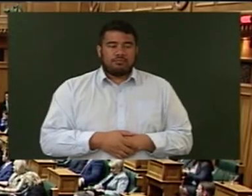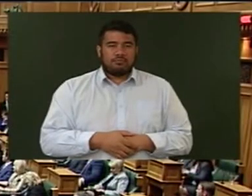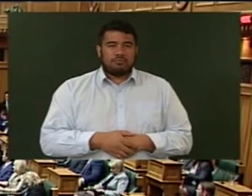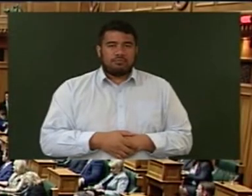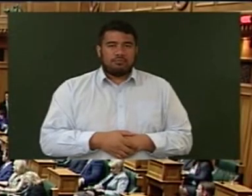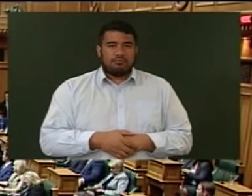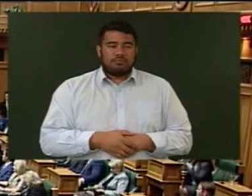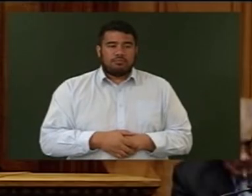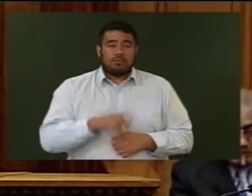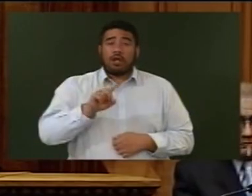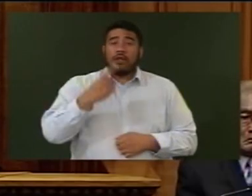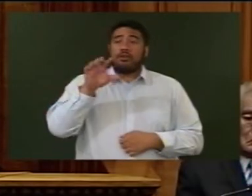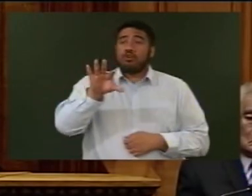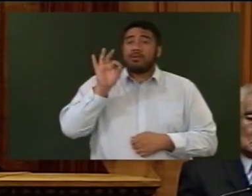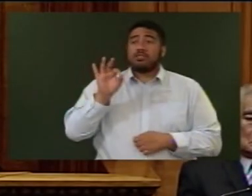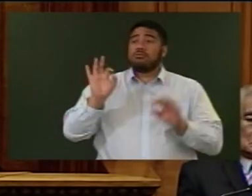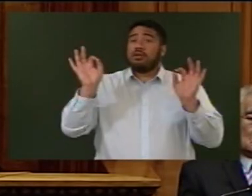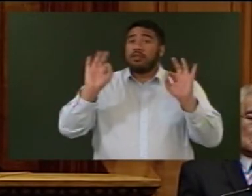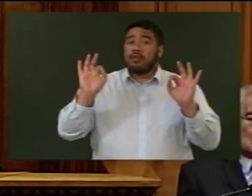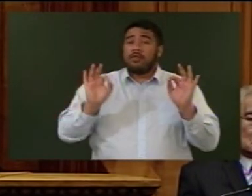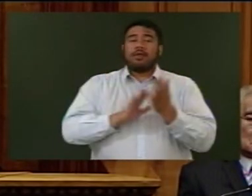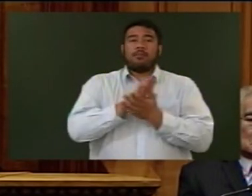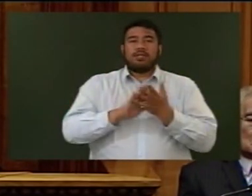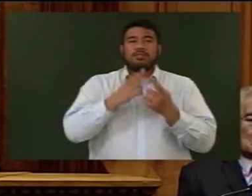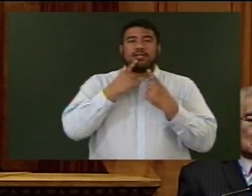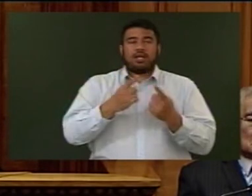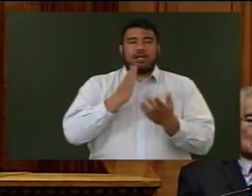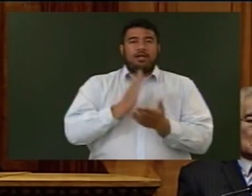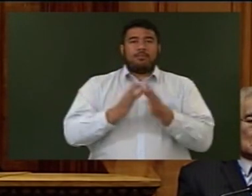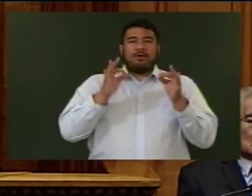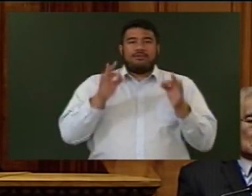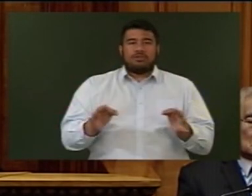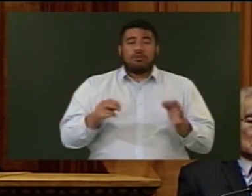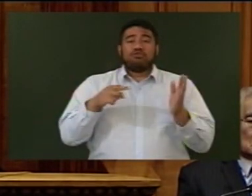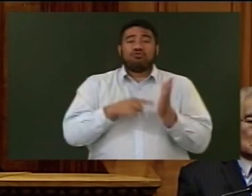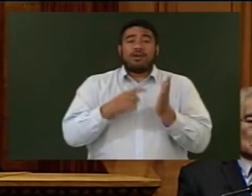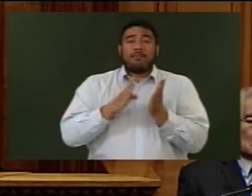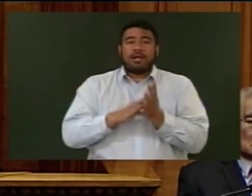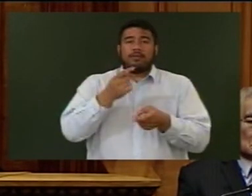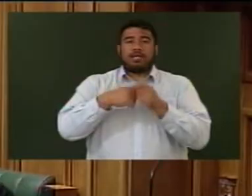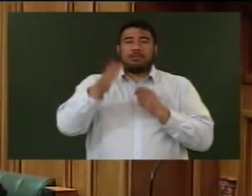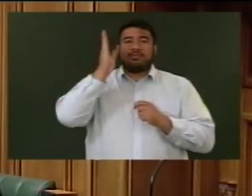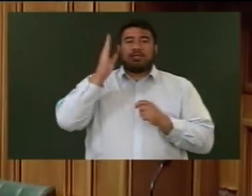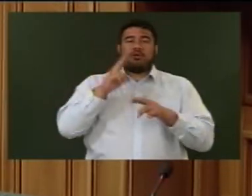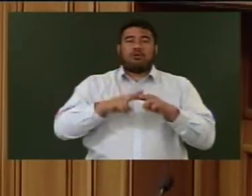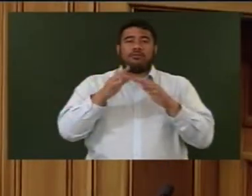fair. There being no other nominations, I declare the Honourable Trevor Mallard elected as Speaker of the House of Representatives.